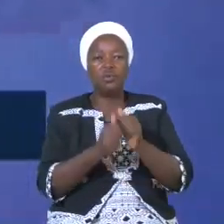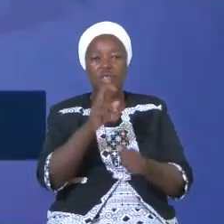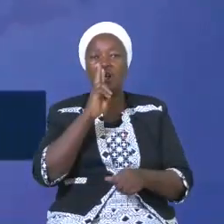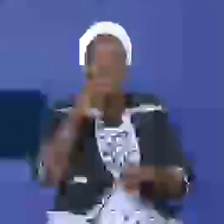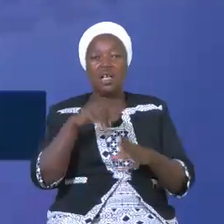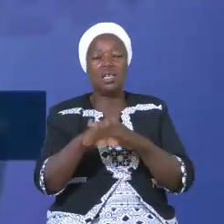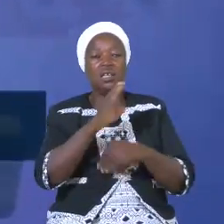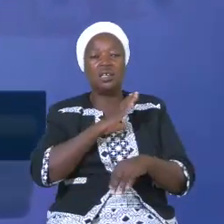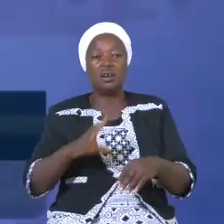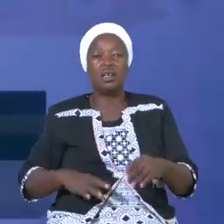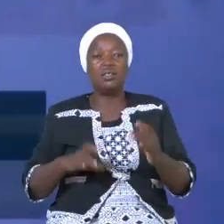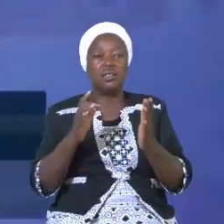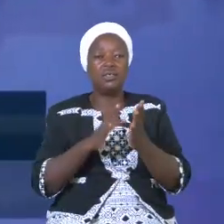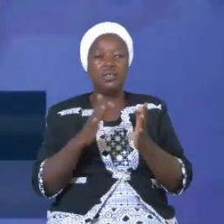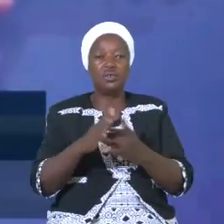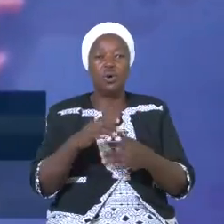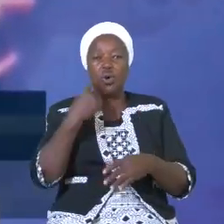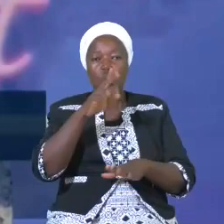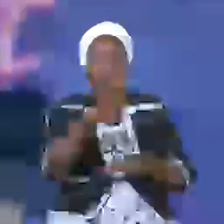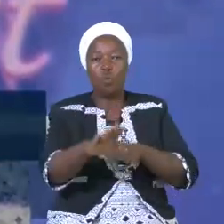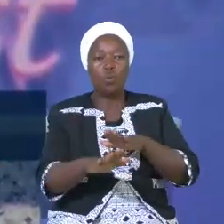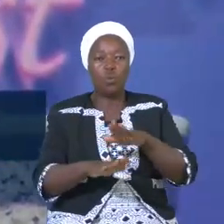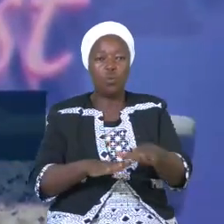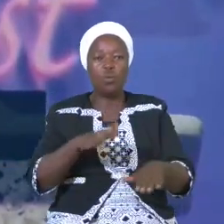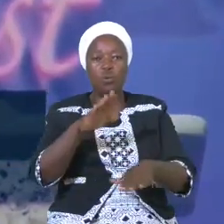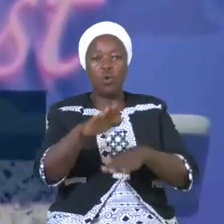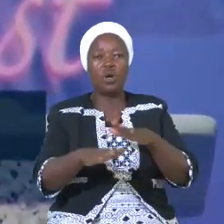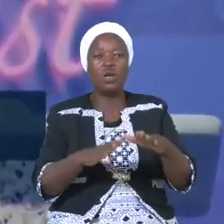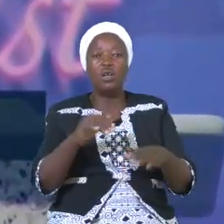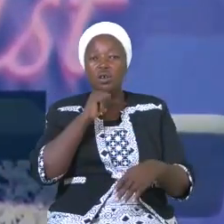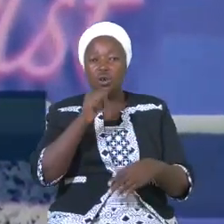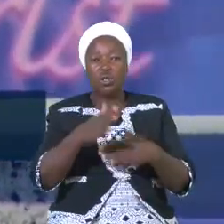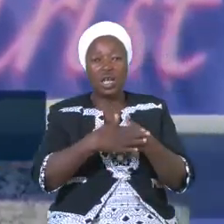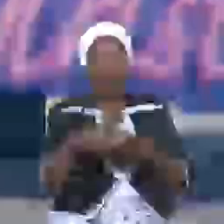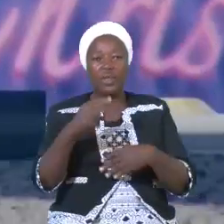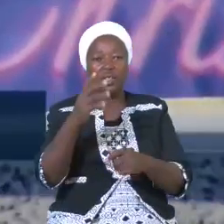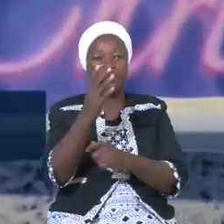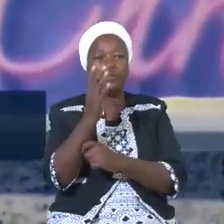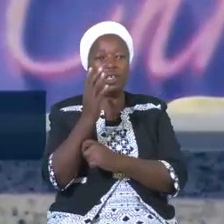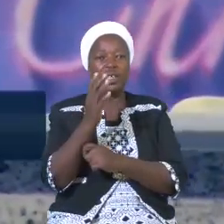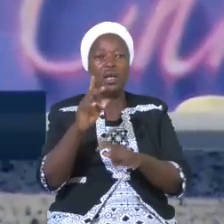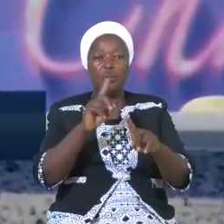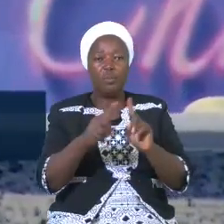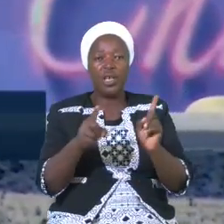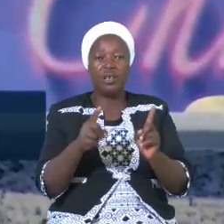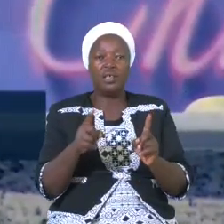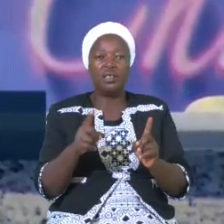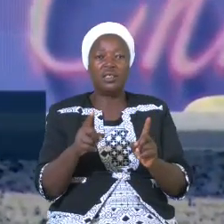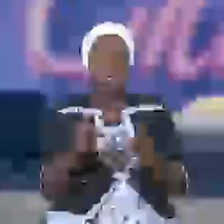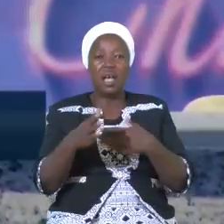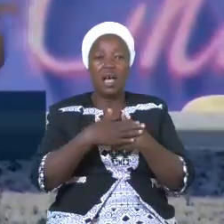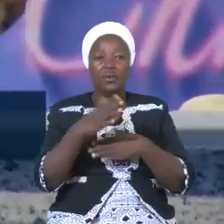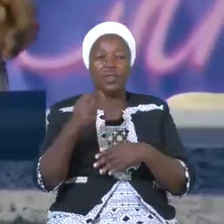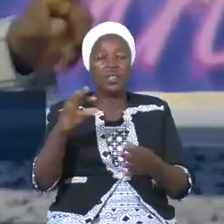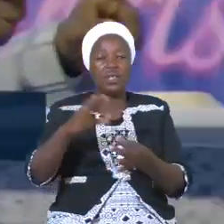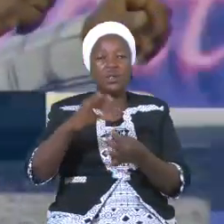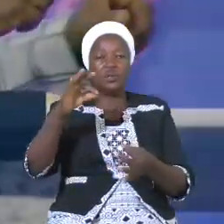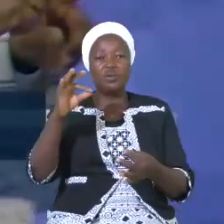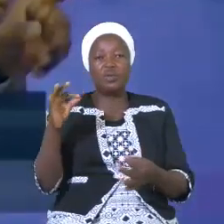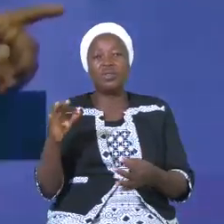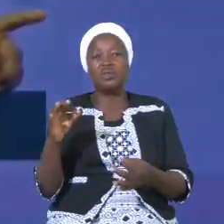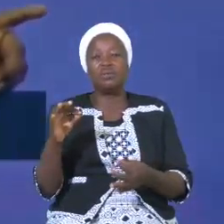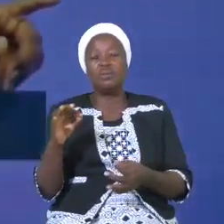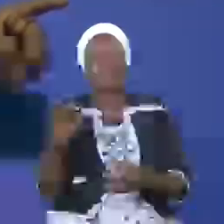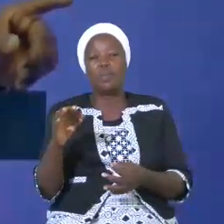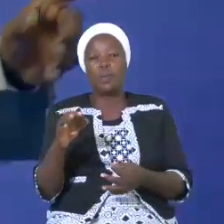jesus or walk not after the flesh but after the spirit you